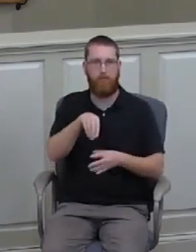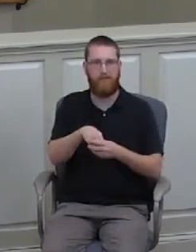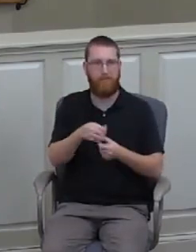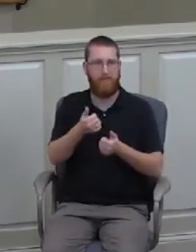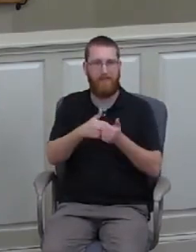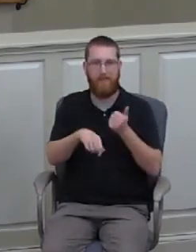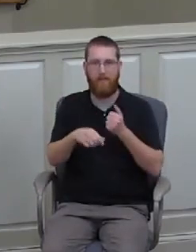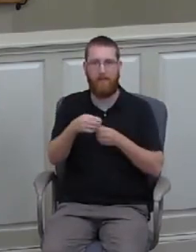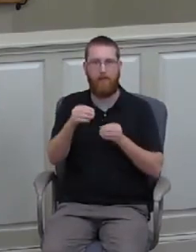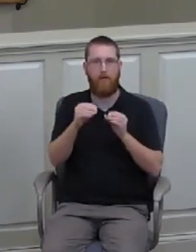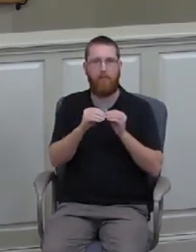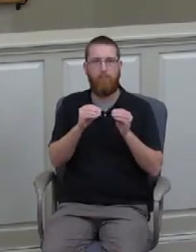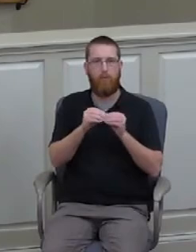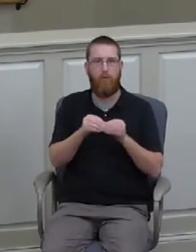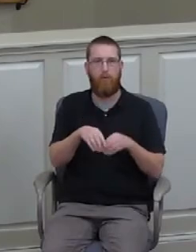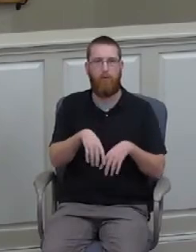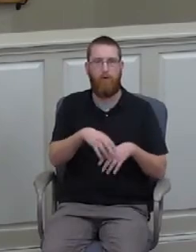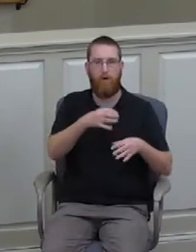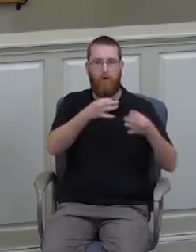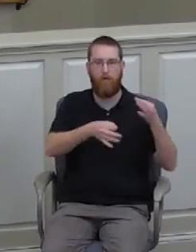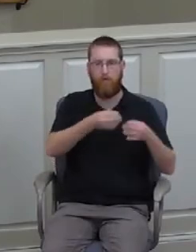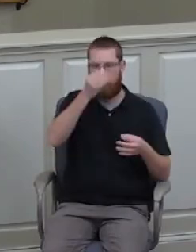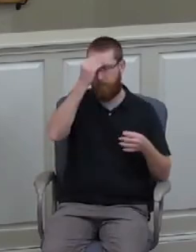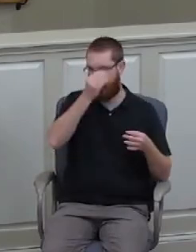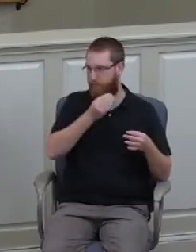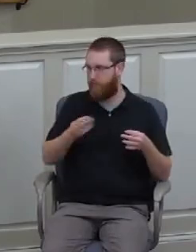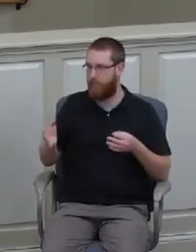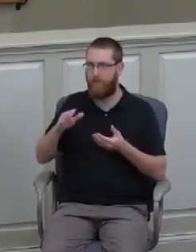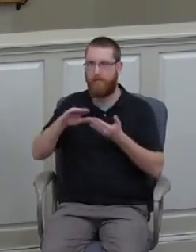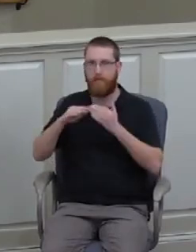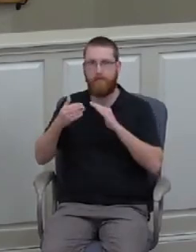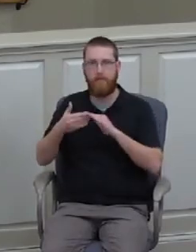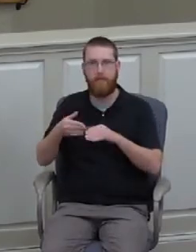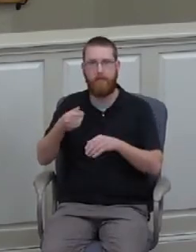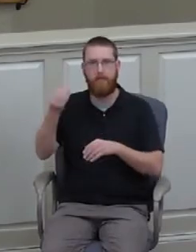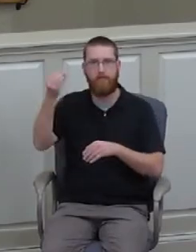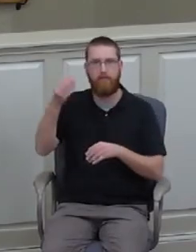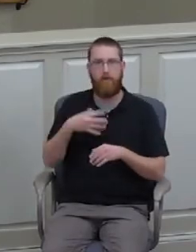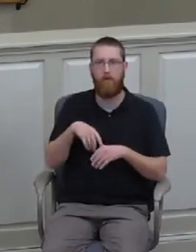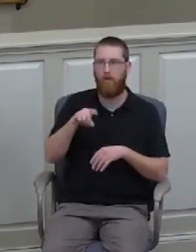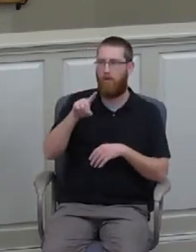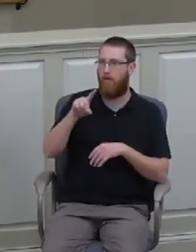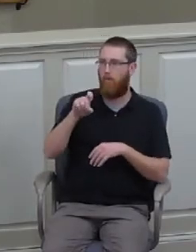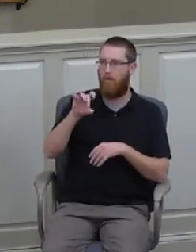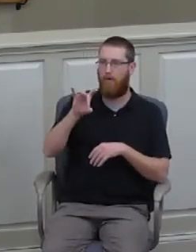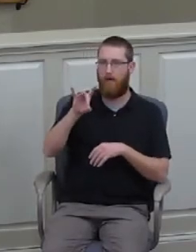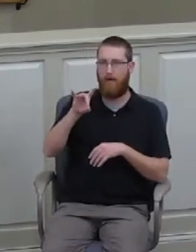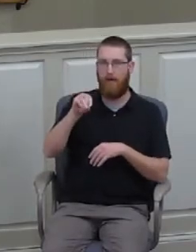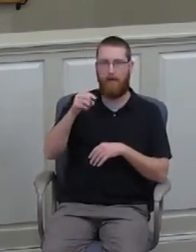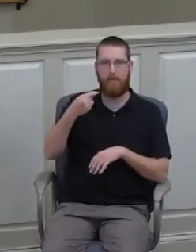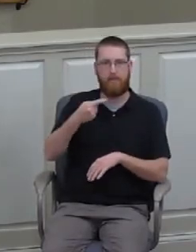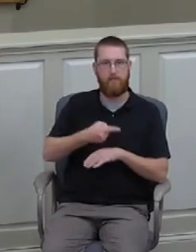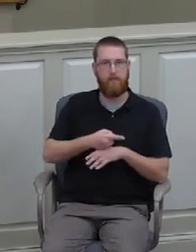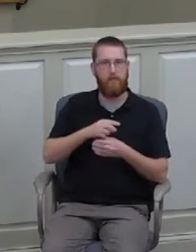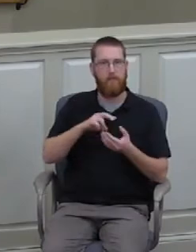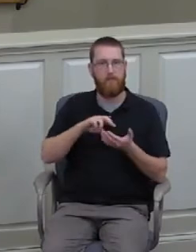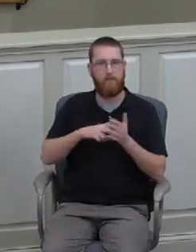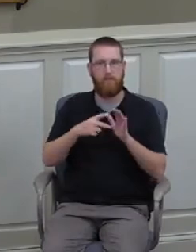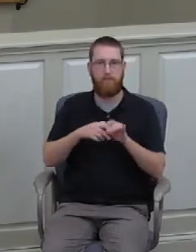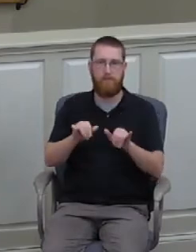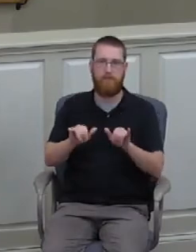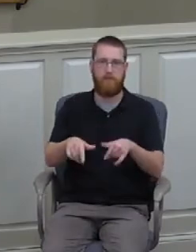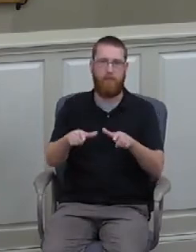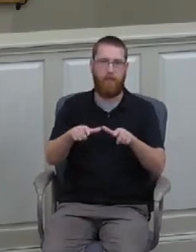court could give notice to the city. We ask for 180 days, which is the same language that we mirrored from the